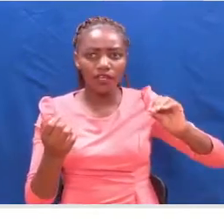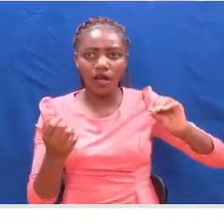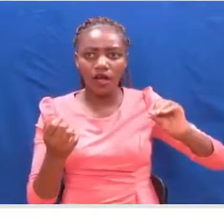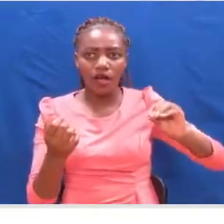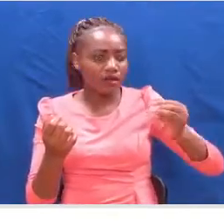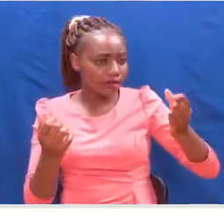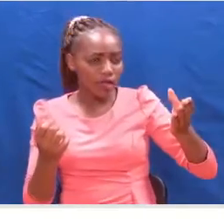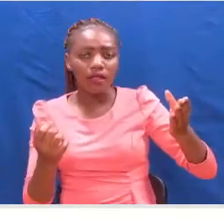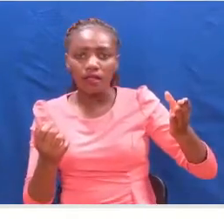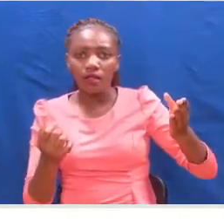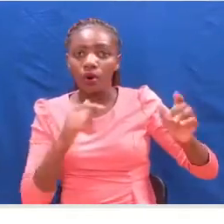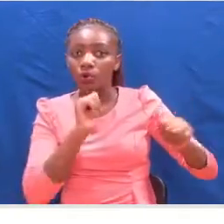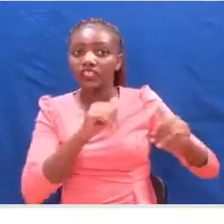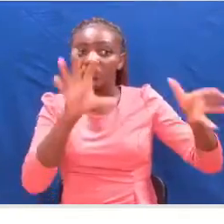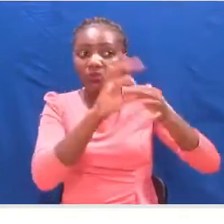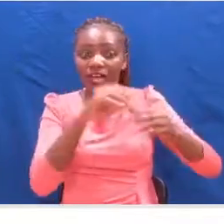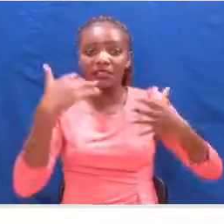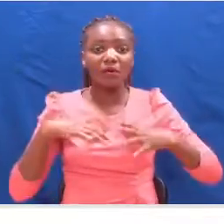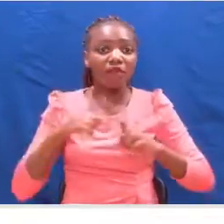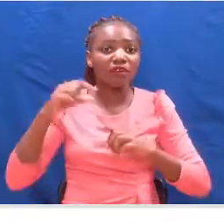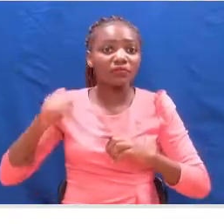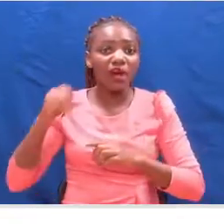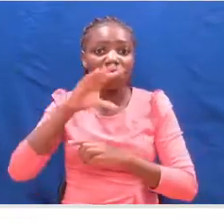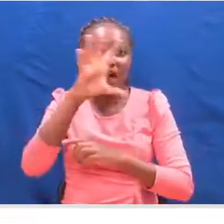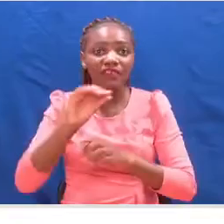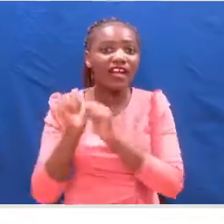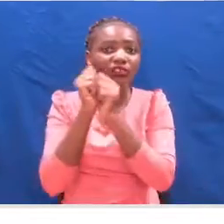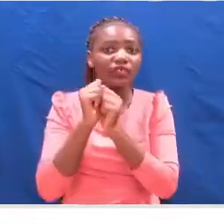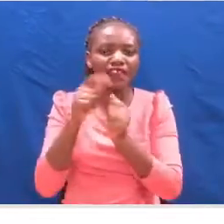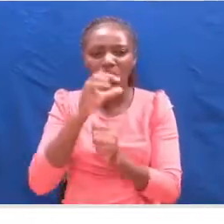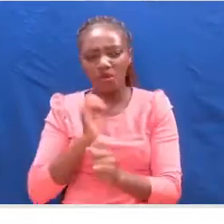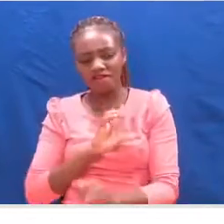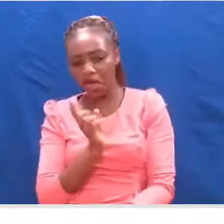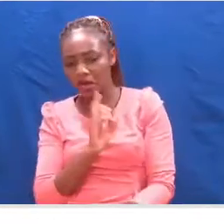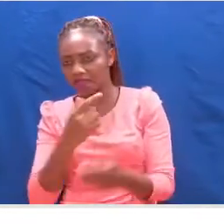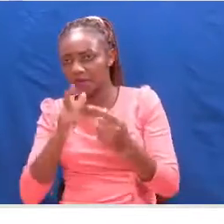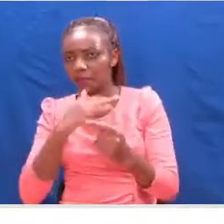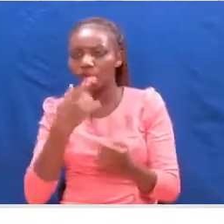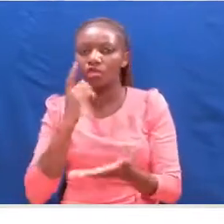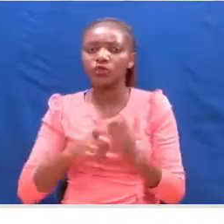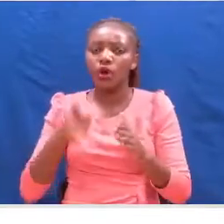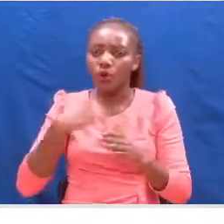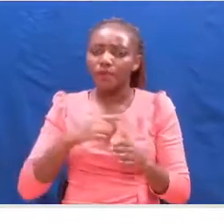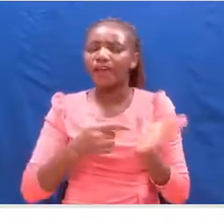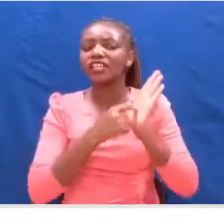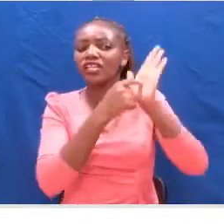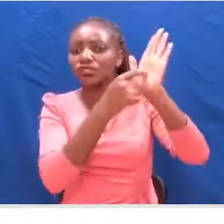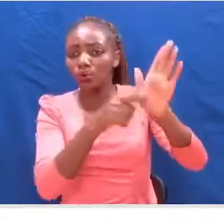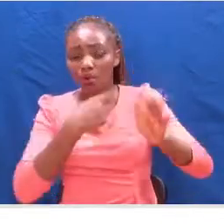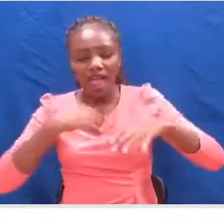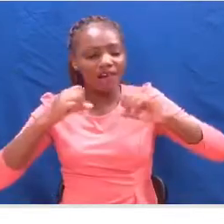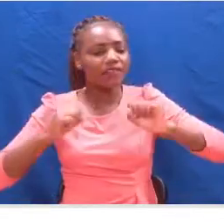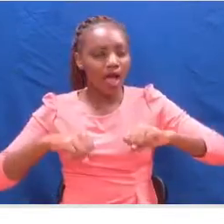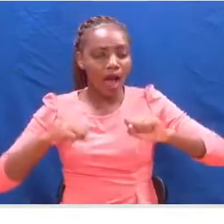putting South Africans together. We don't fear to be challenged, but we want to say that we are going to demonstrate that we have the